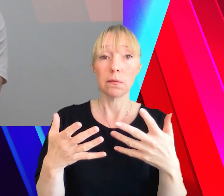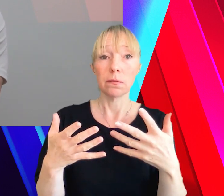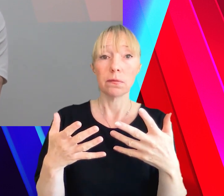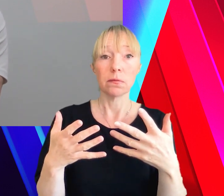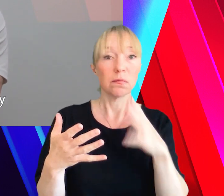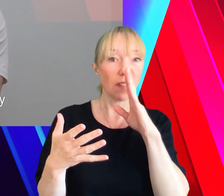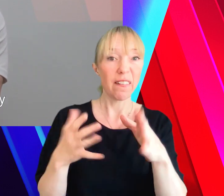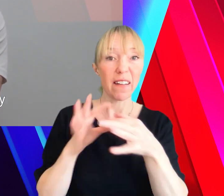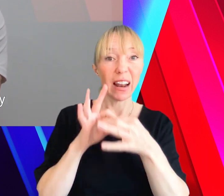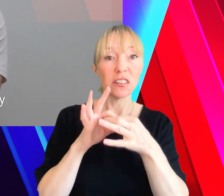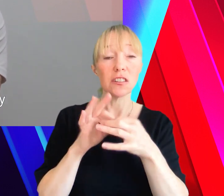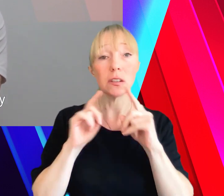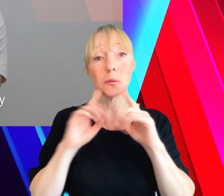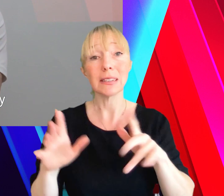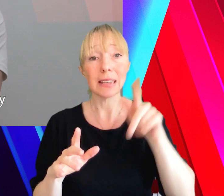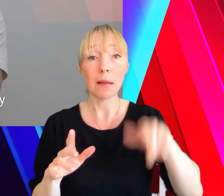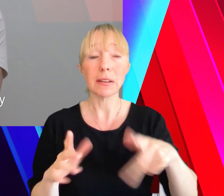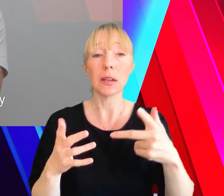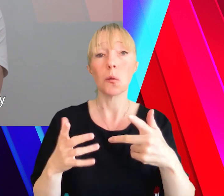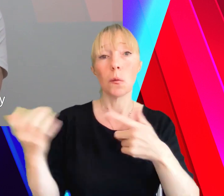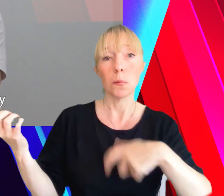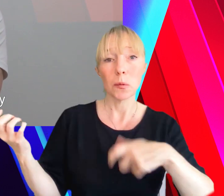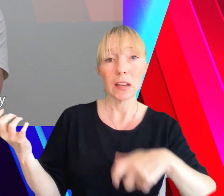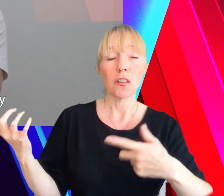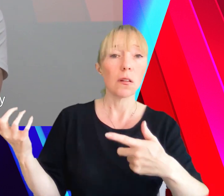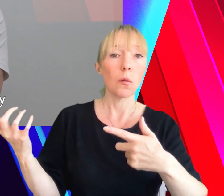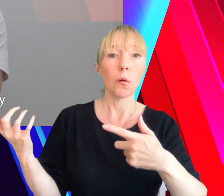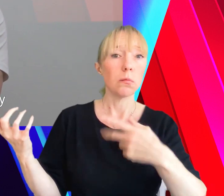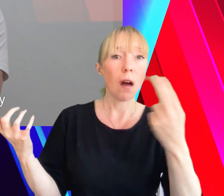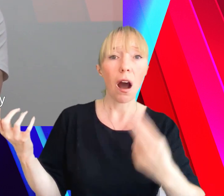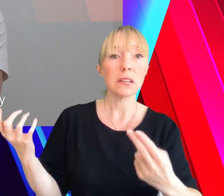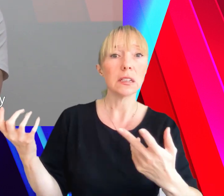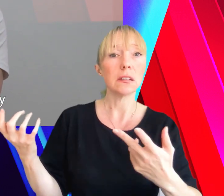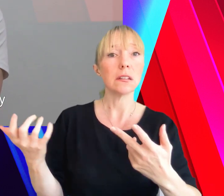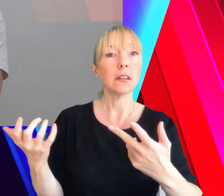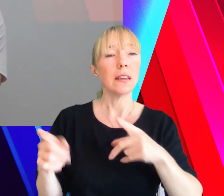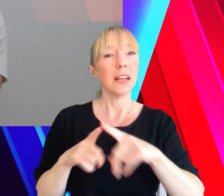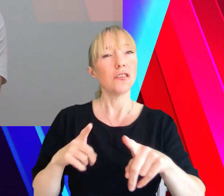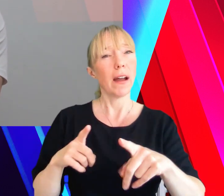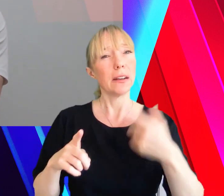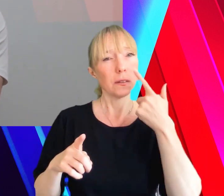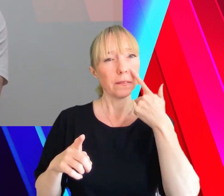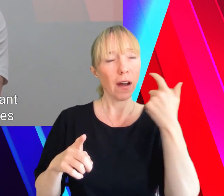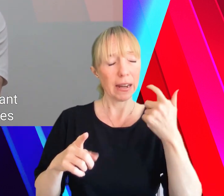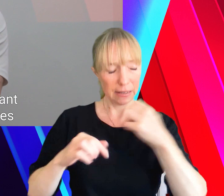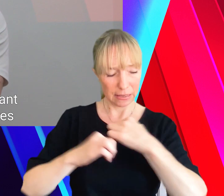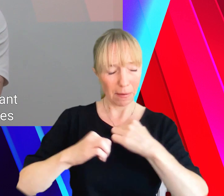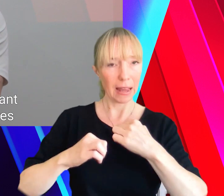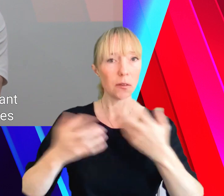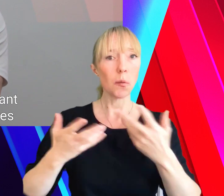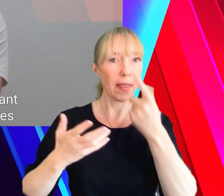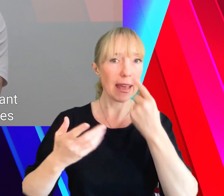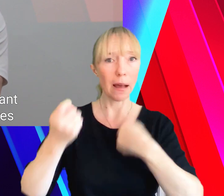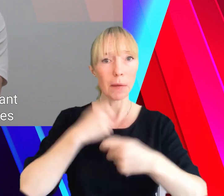or a direct relationship to like a celebrity or a musician or an artist is like they're trying to find a space for them